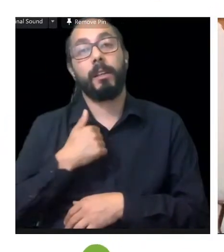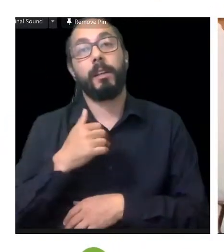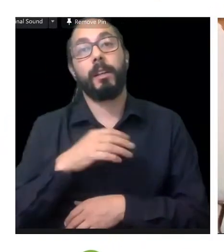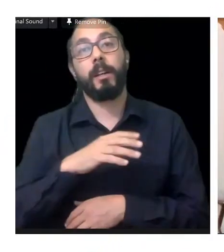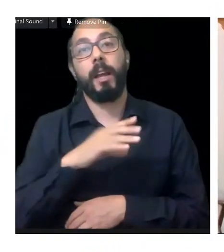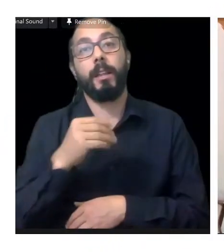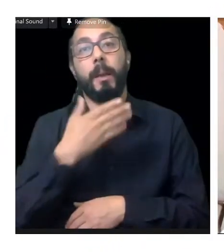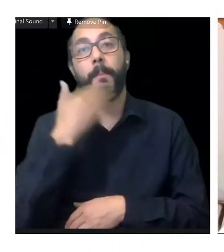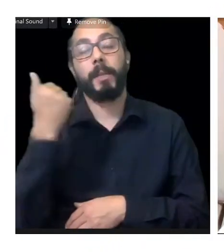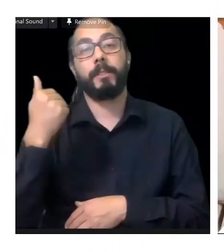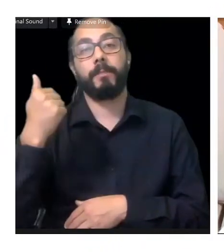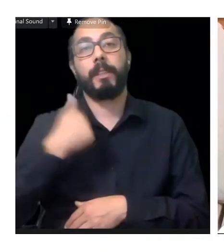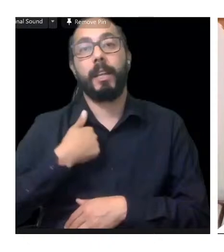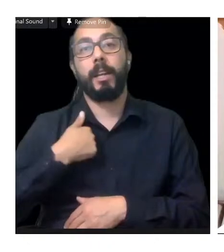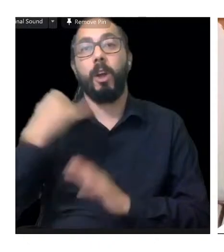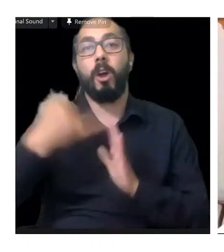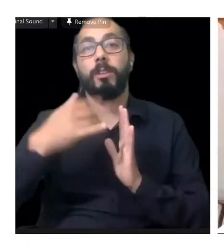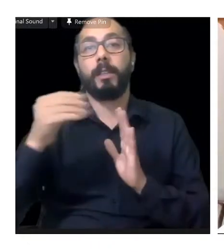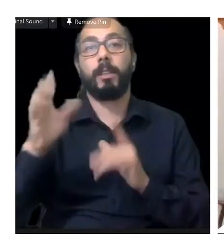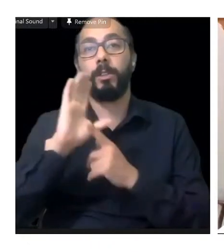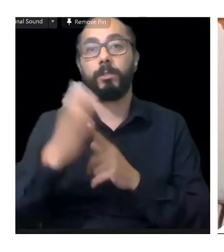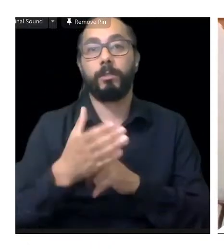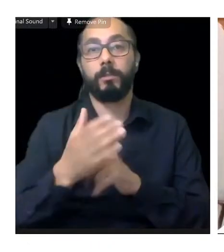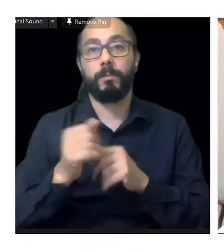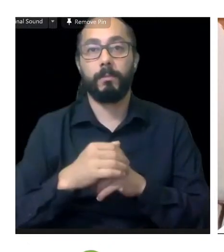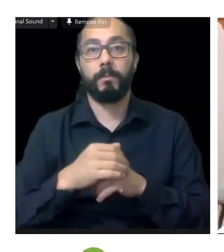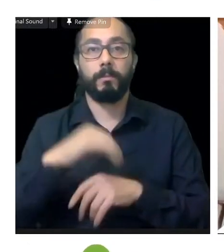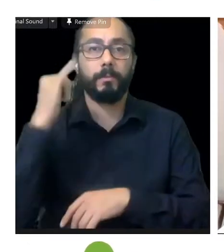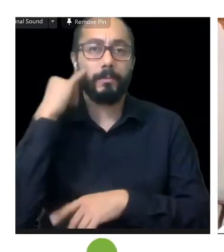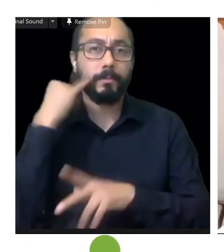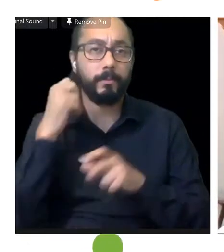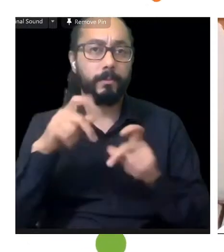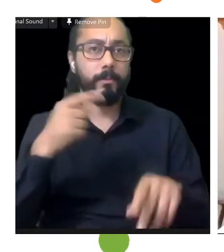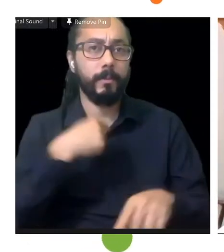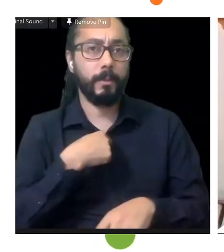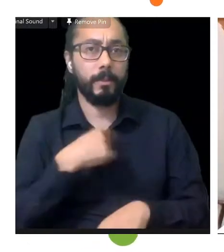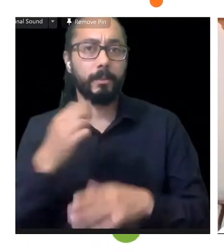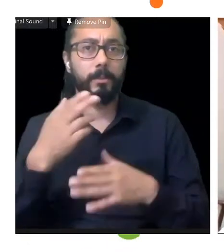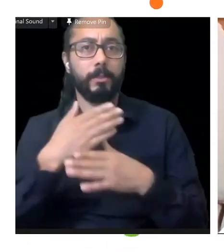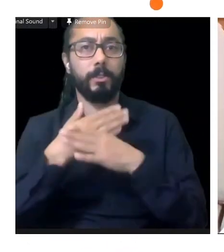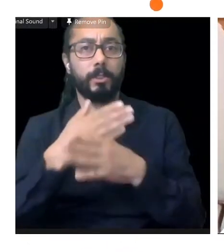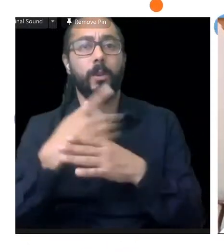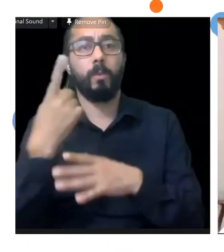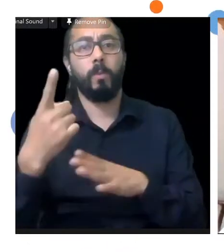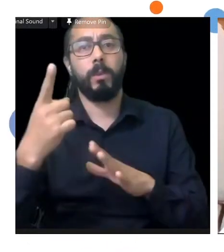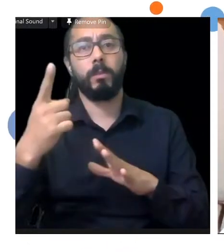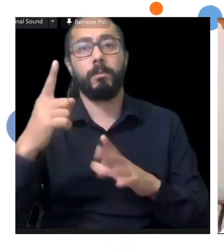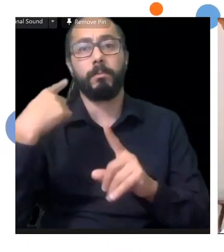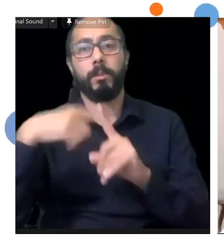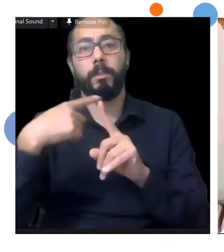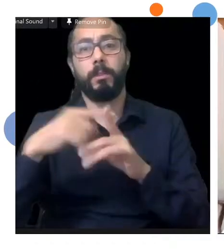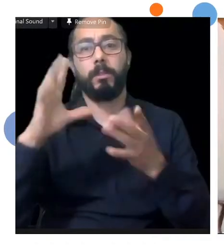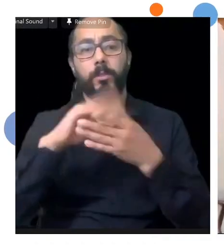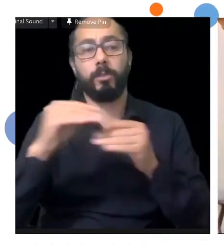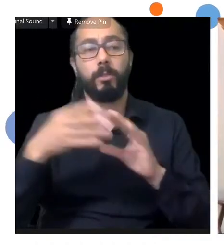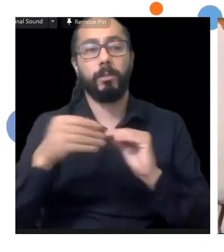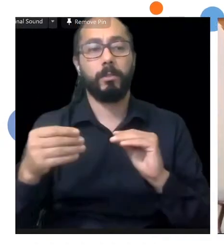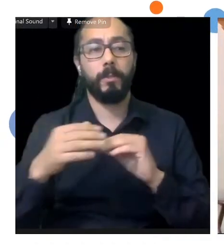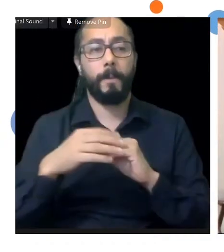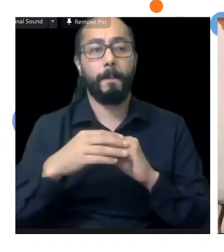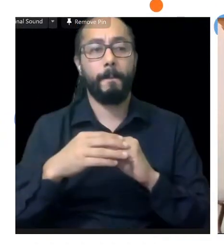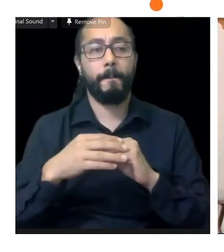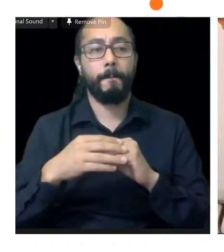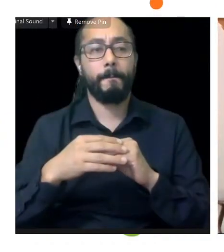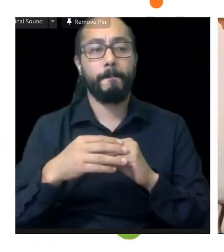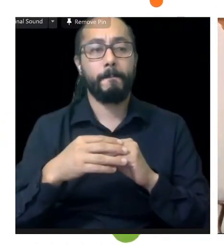and arts and culture. If you would allow me, Camilla, just to share one hopeful story. I'm also, along with some of the others that